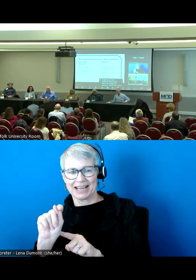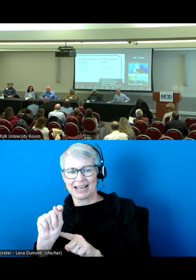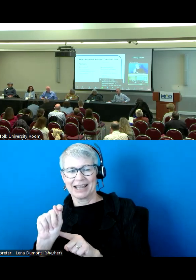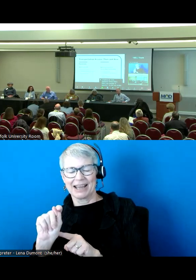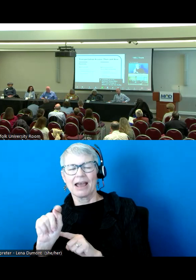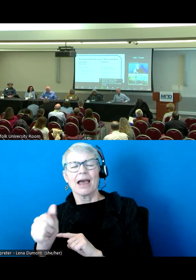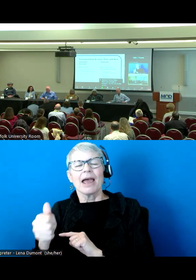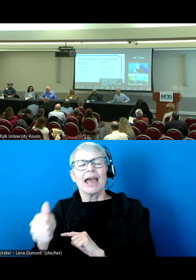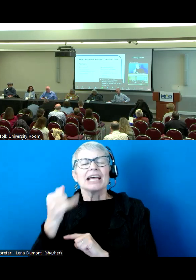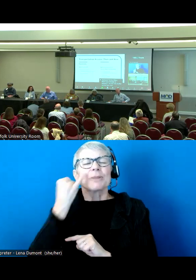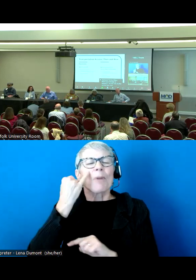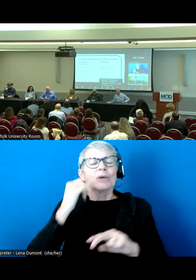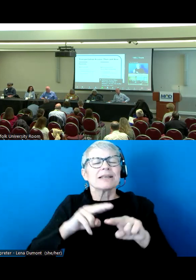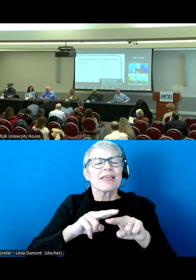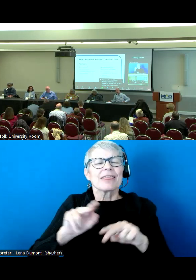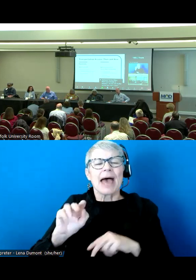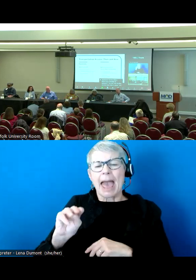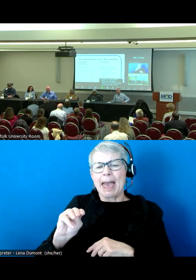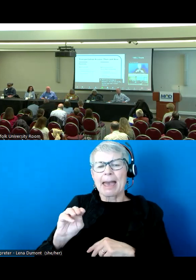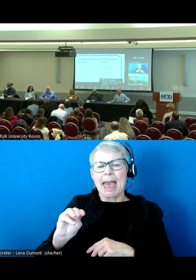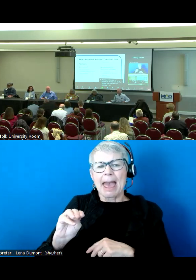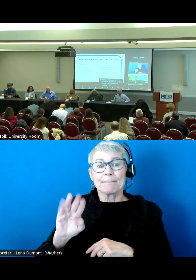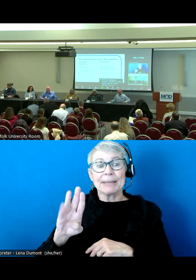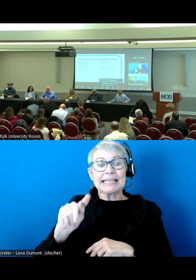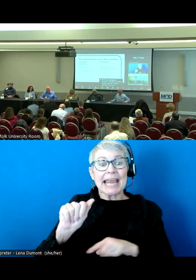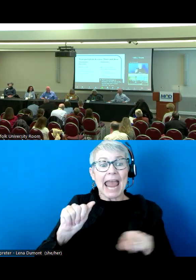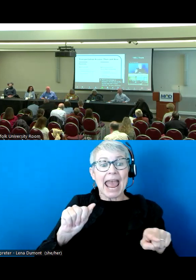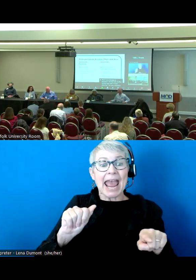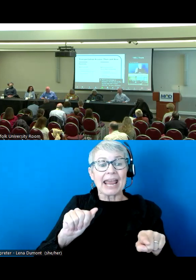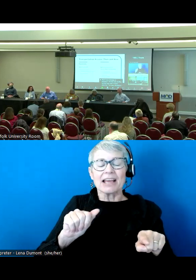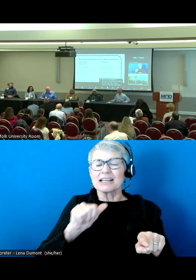bit delinquent to make a point and to advance